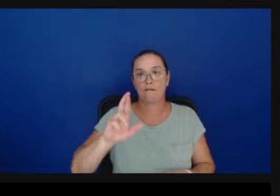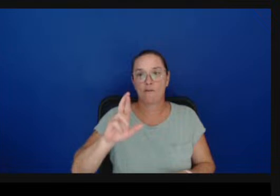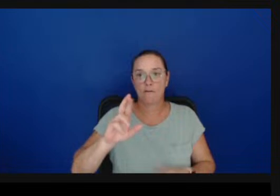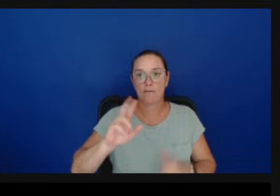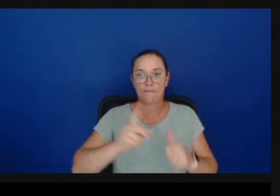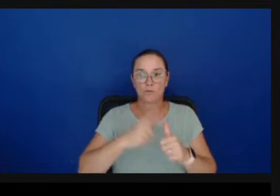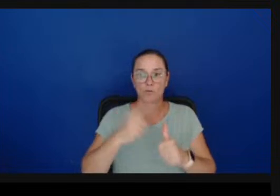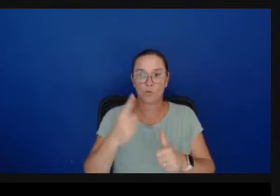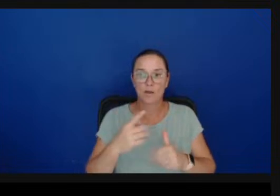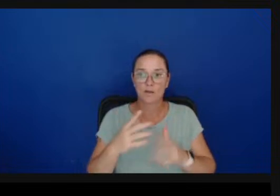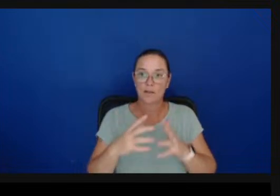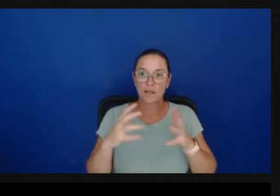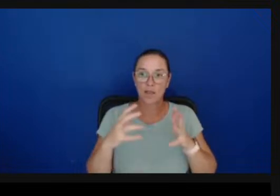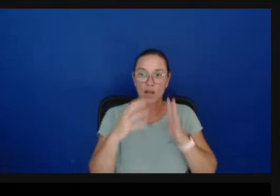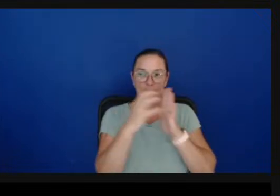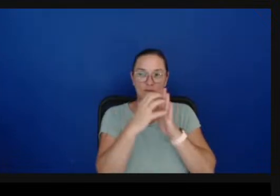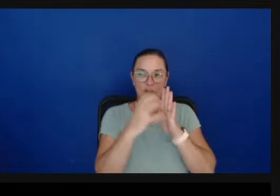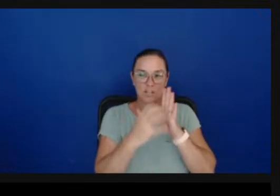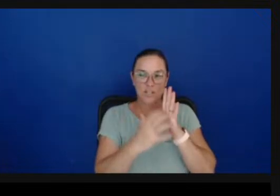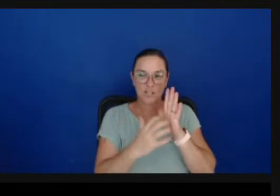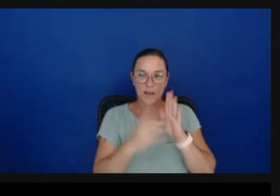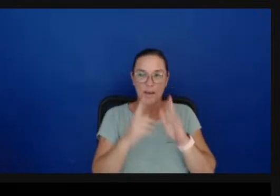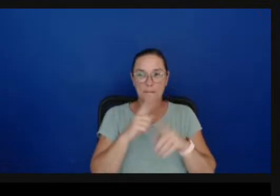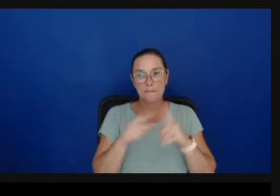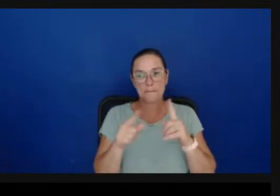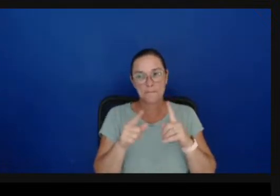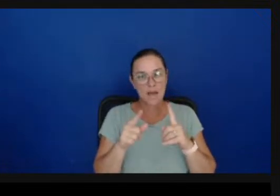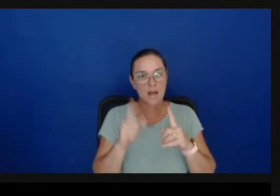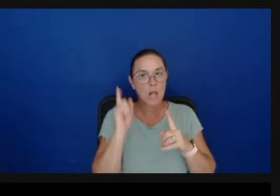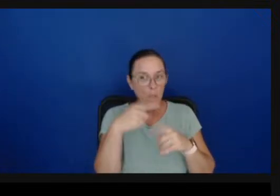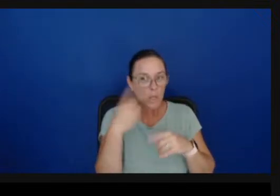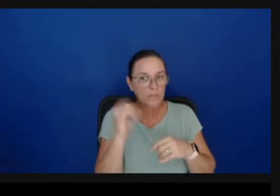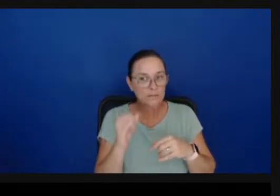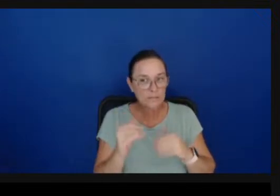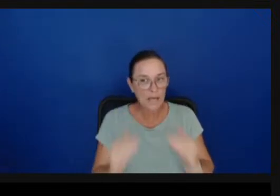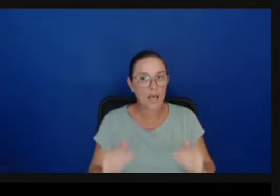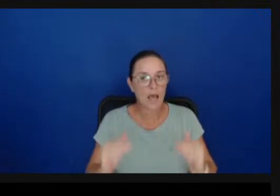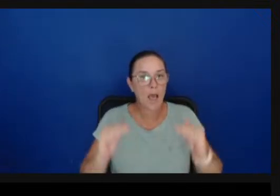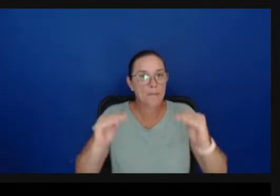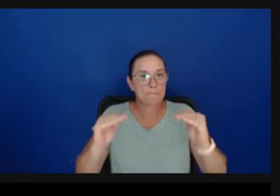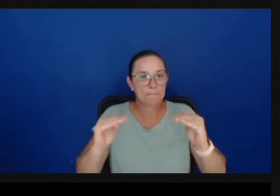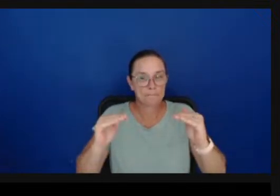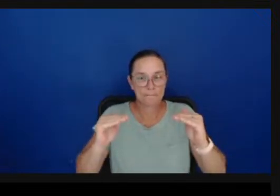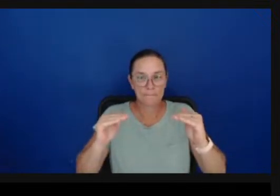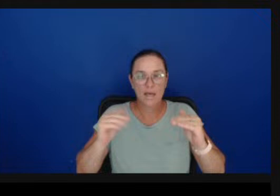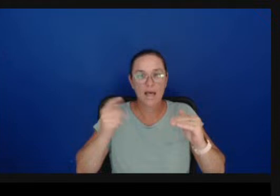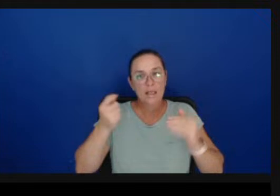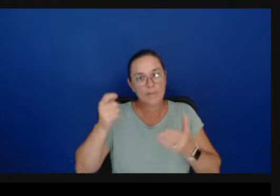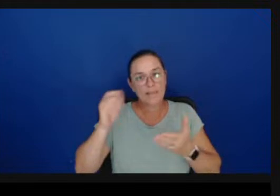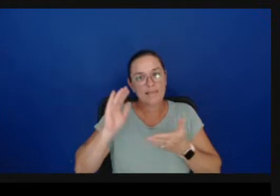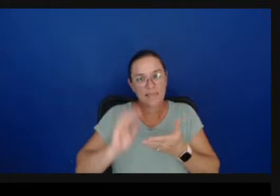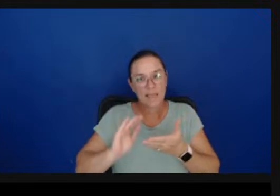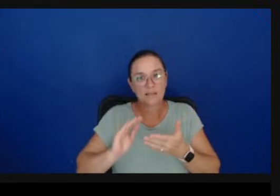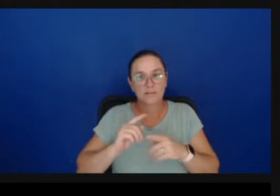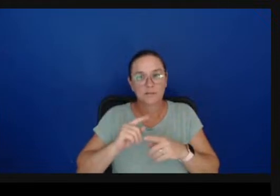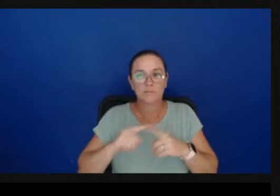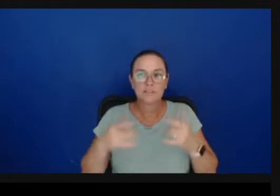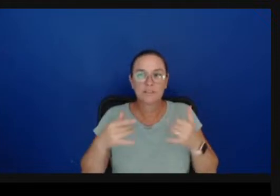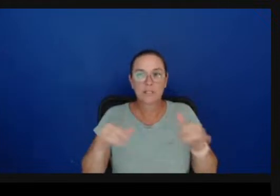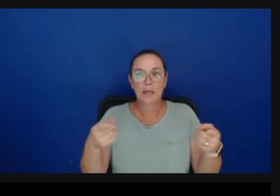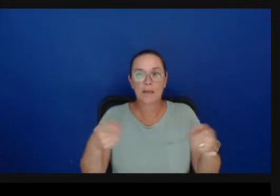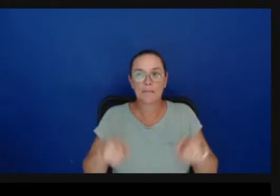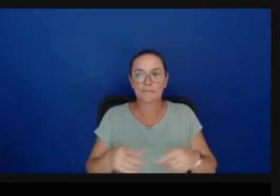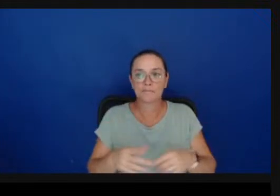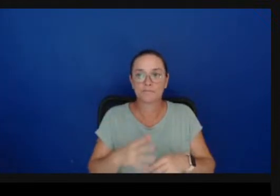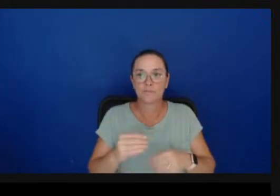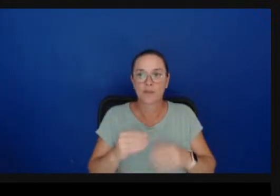So a lot of noise, but there's a hint of an upward signal here, but this one I believe a little less. And a lot of